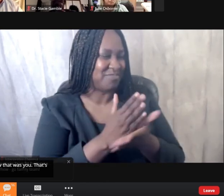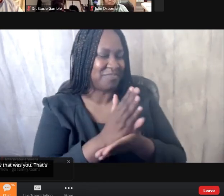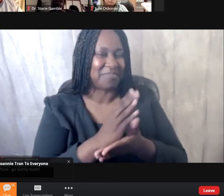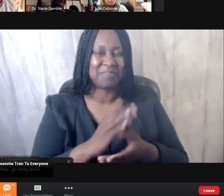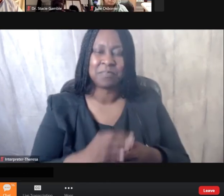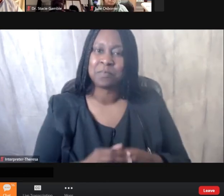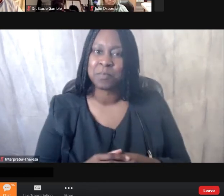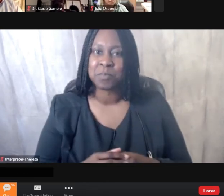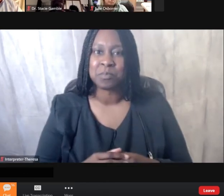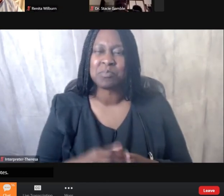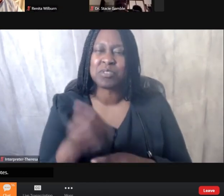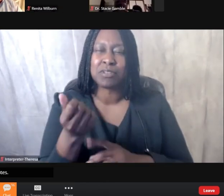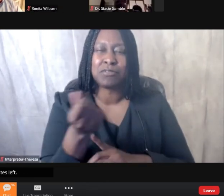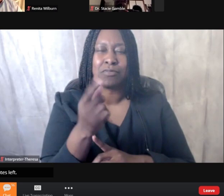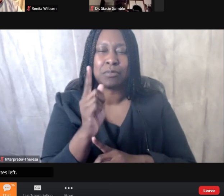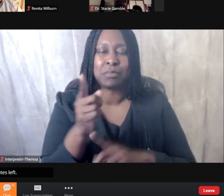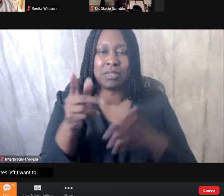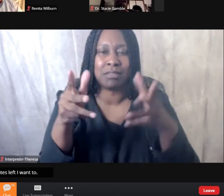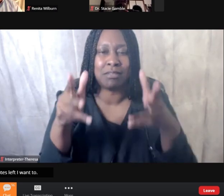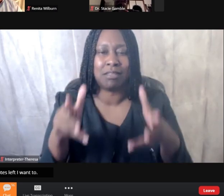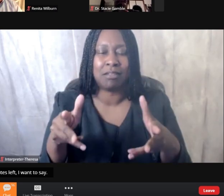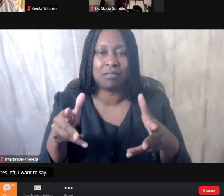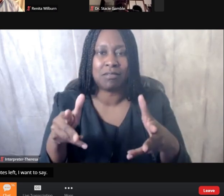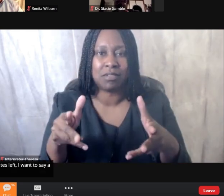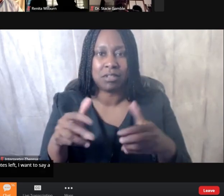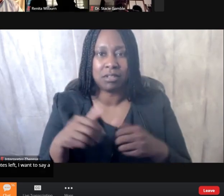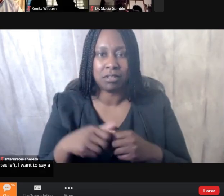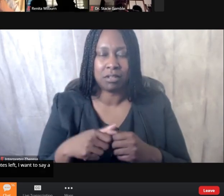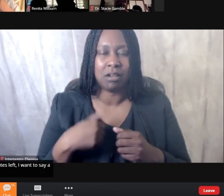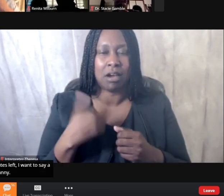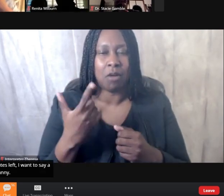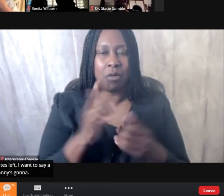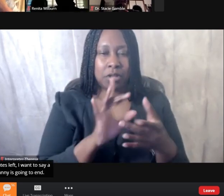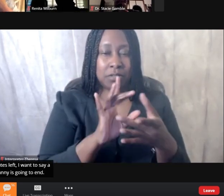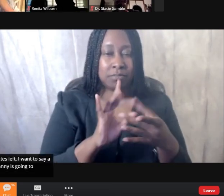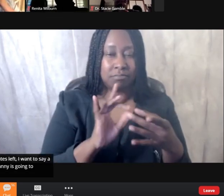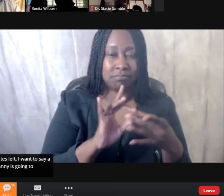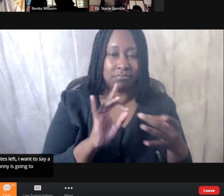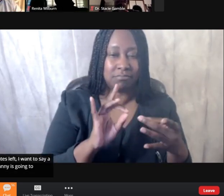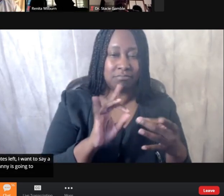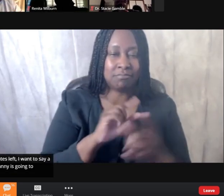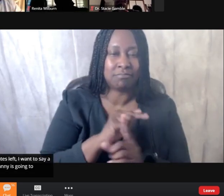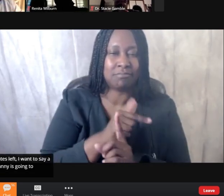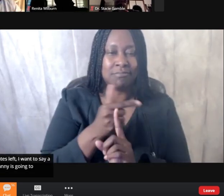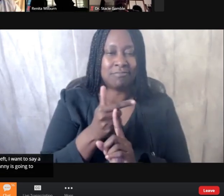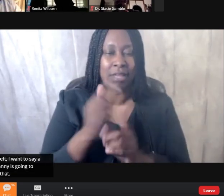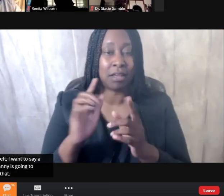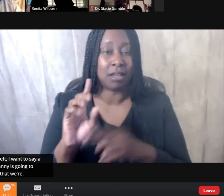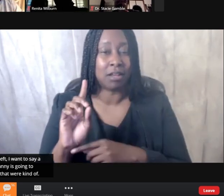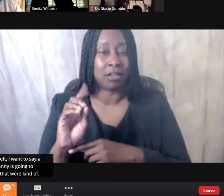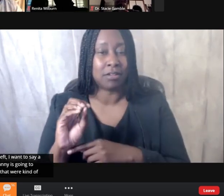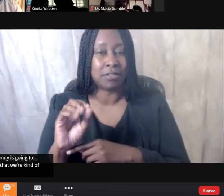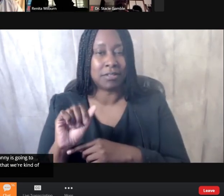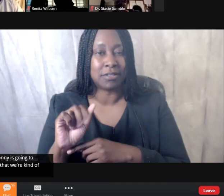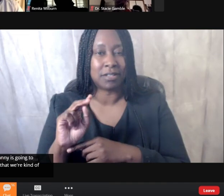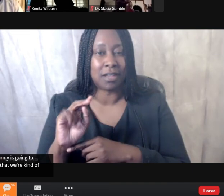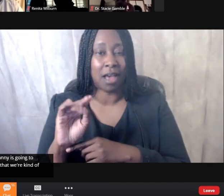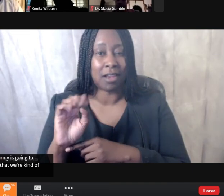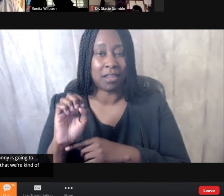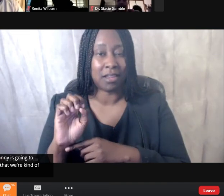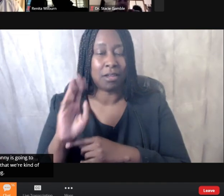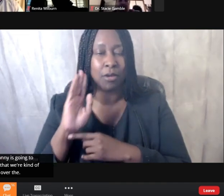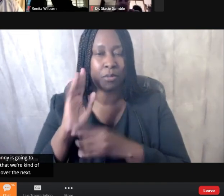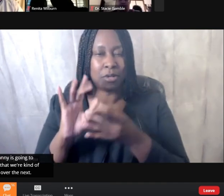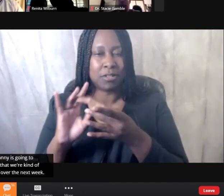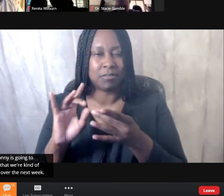We have just a few minutes left. I want to say a couple of things, and then Donnie's going to introduce one idea today so that we're kind of working on it in our thinking